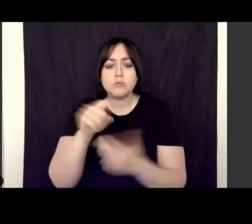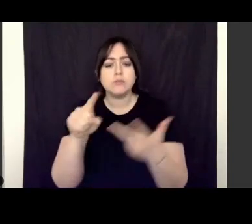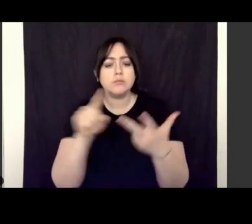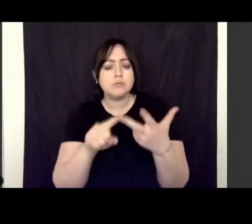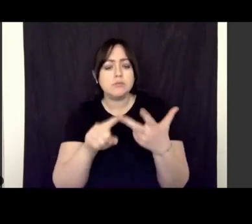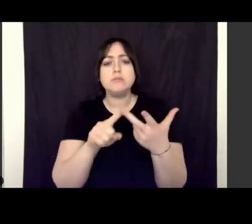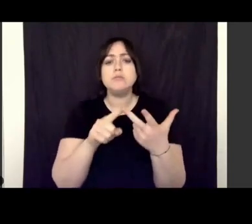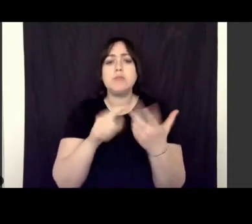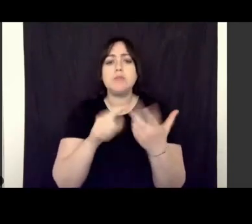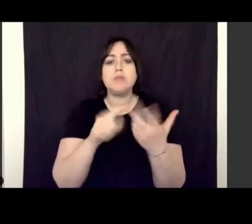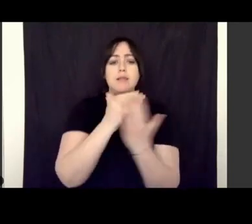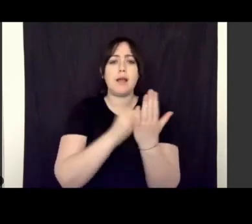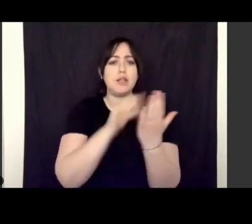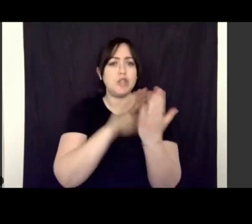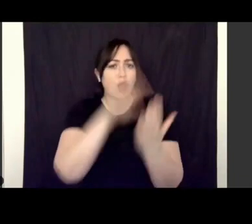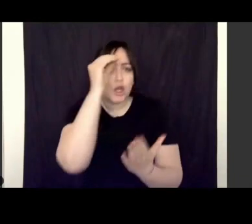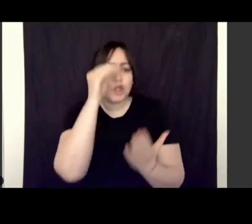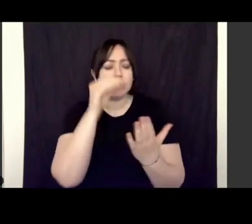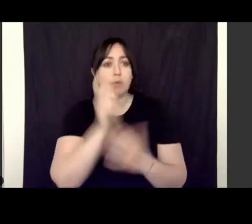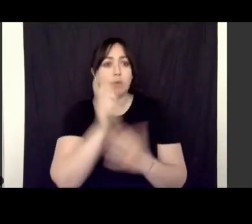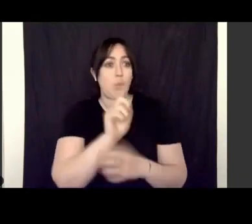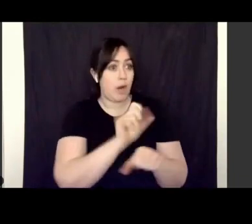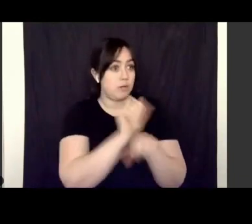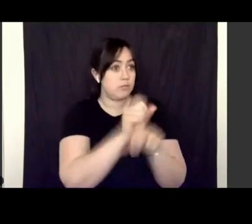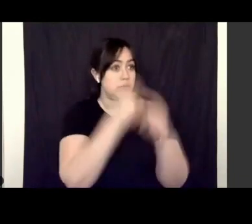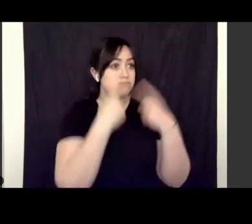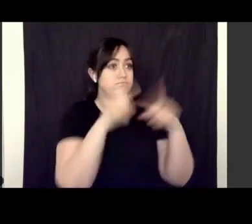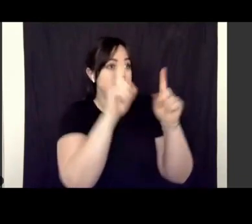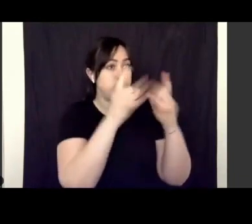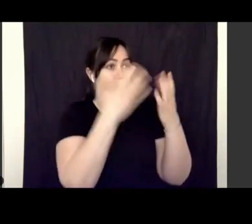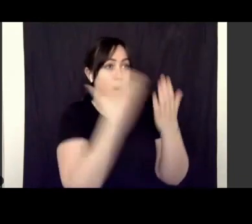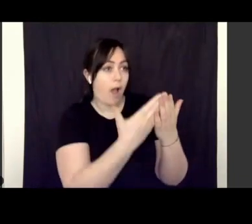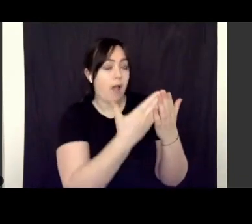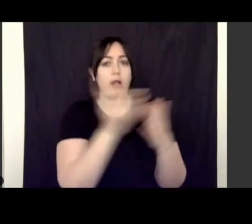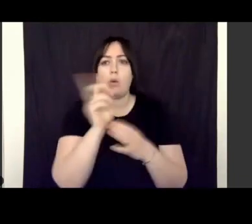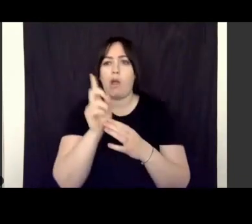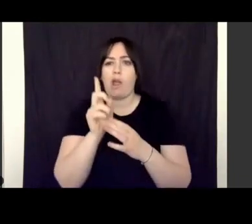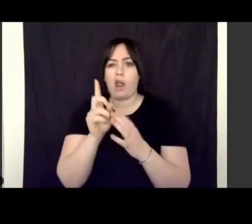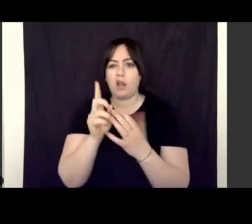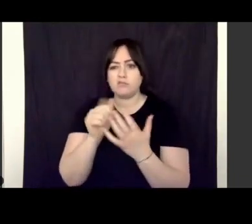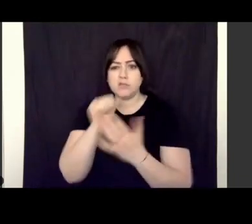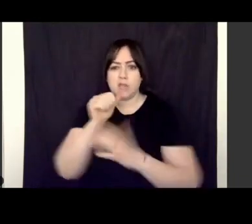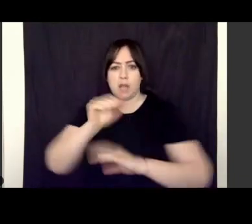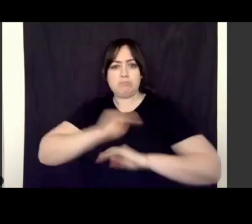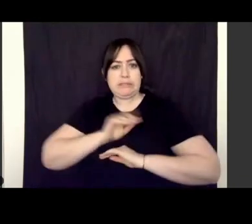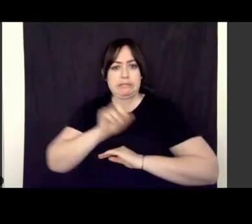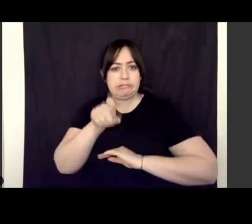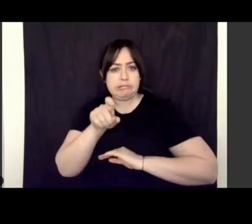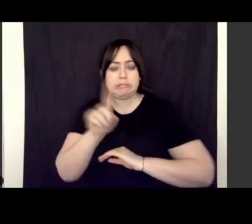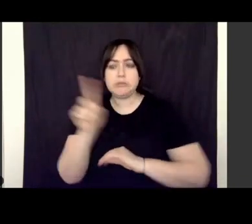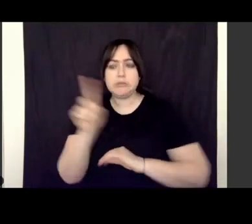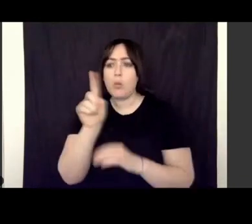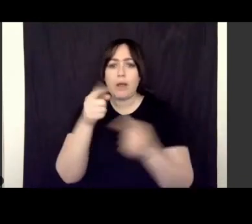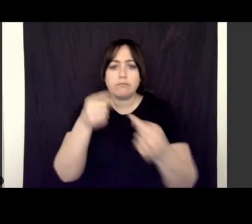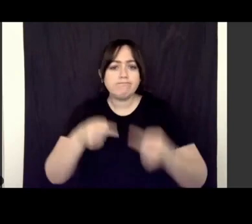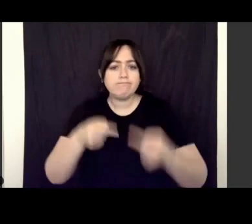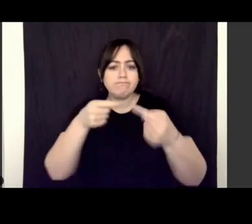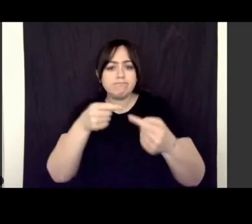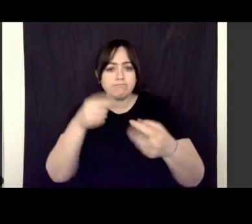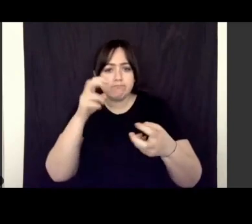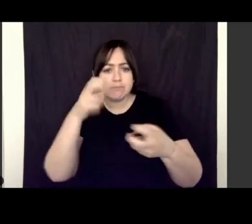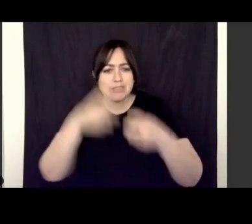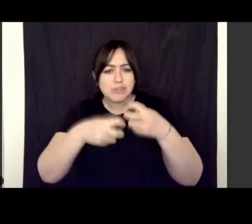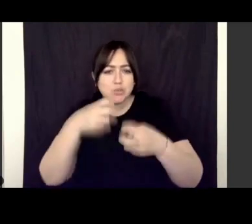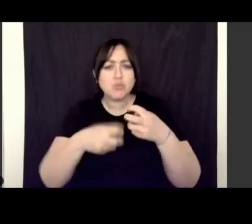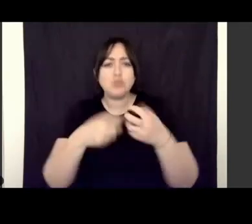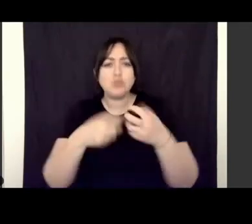Where are they working well? Where are they not meeting their need? Where are their implementation issues? And what are